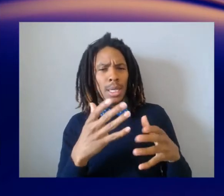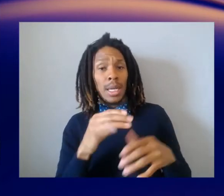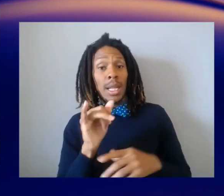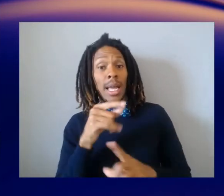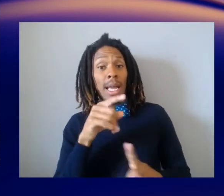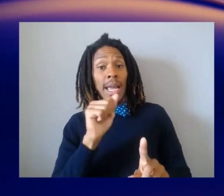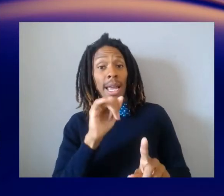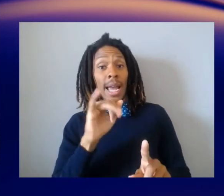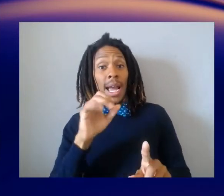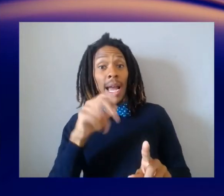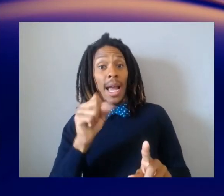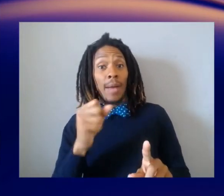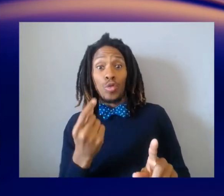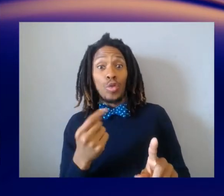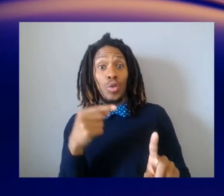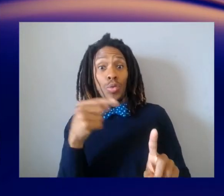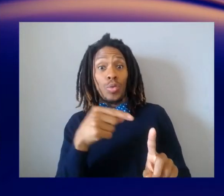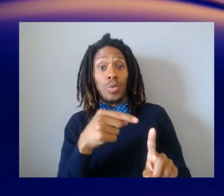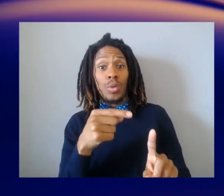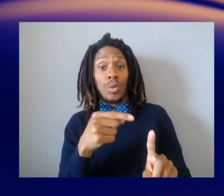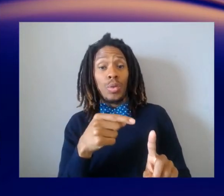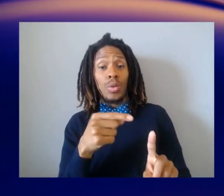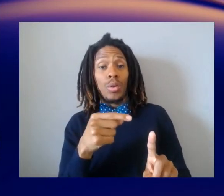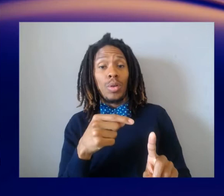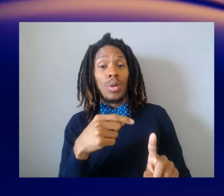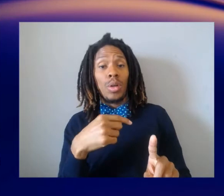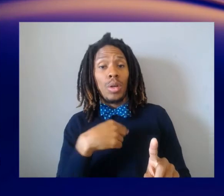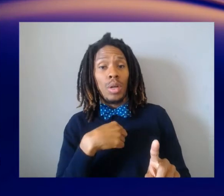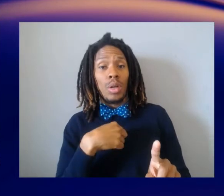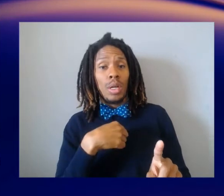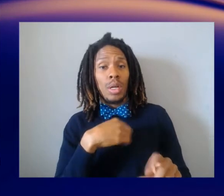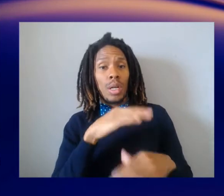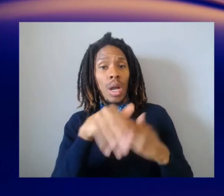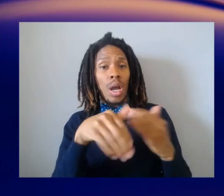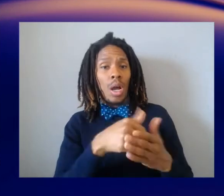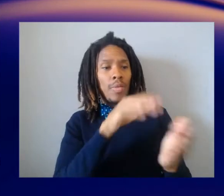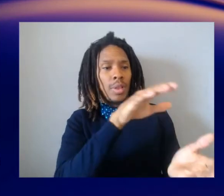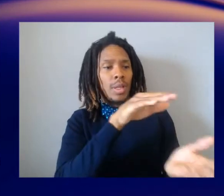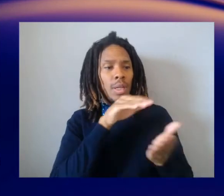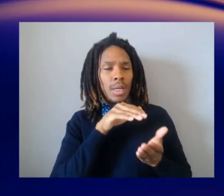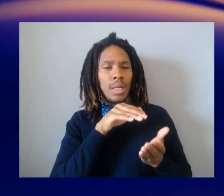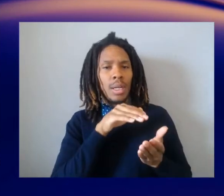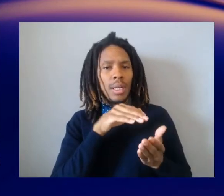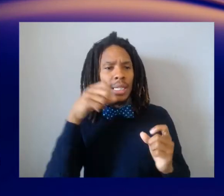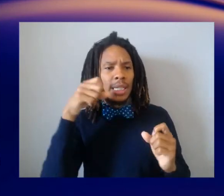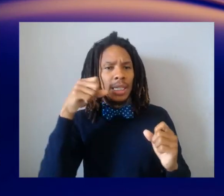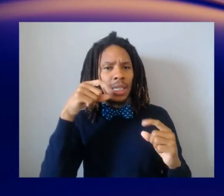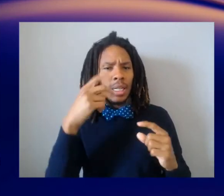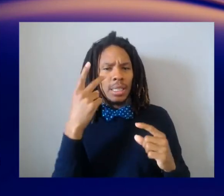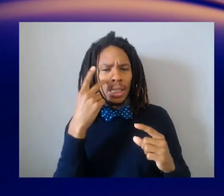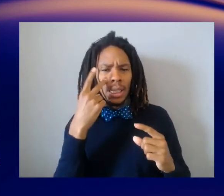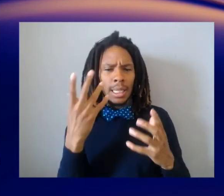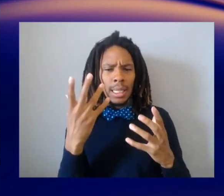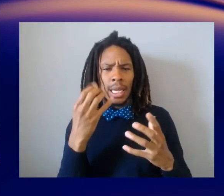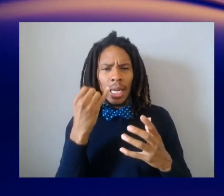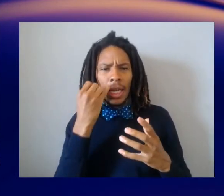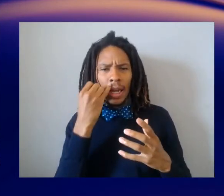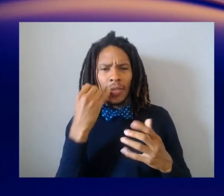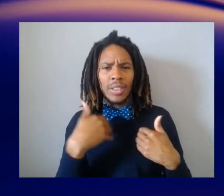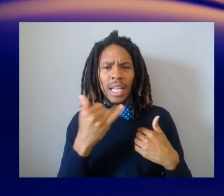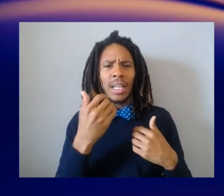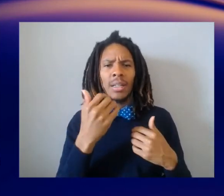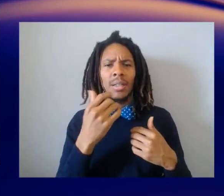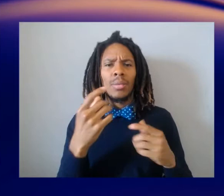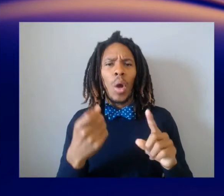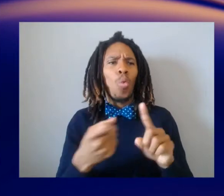what it's able to do is we take in all of those input signals and we want to be able to see where, if there's anomalous behavior, or if